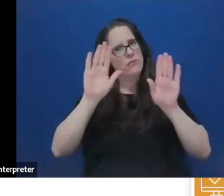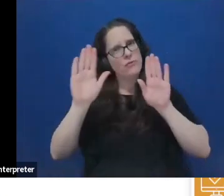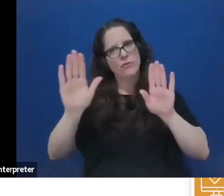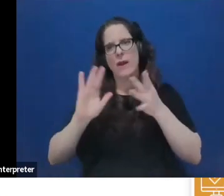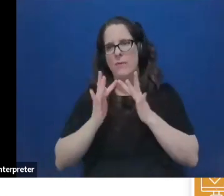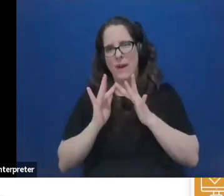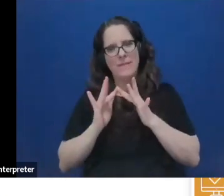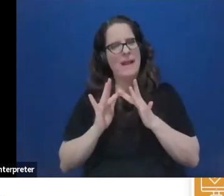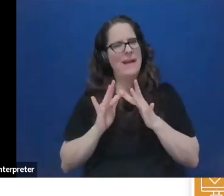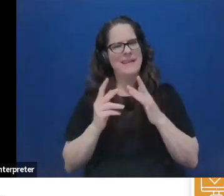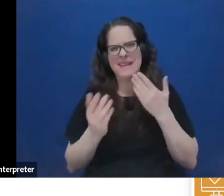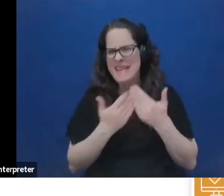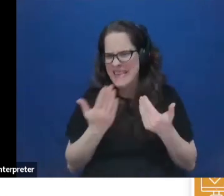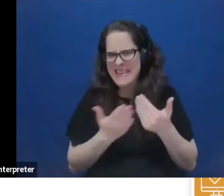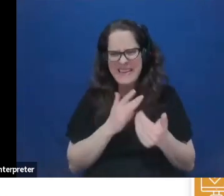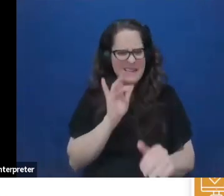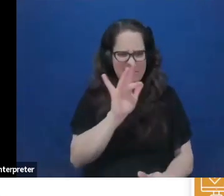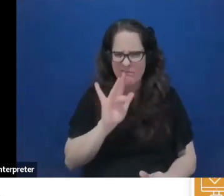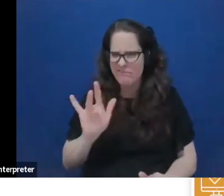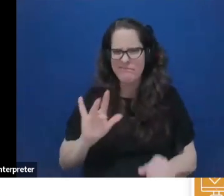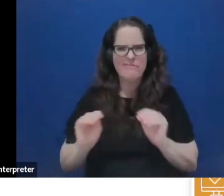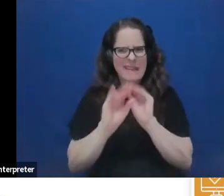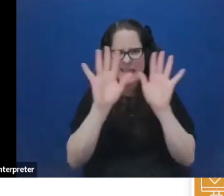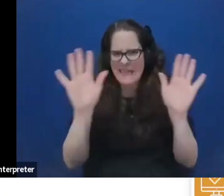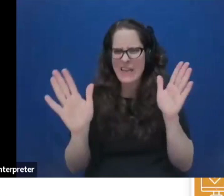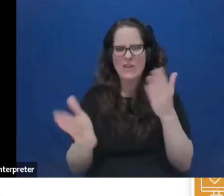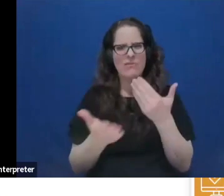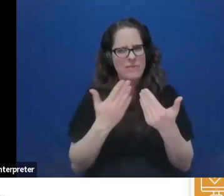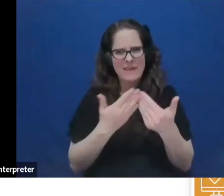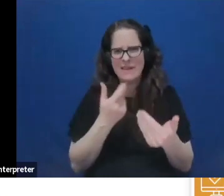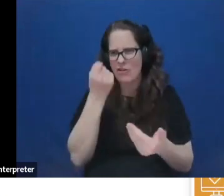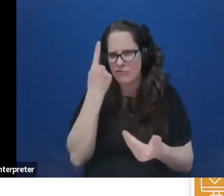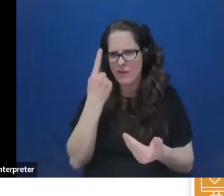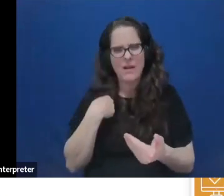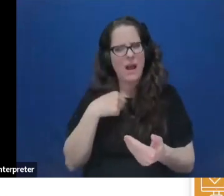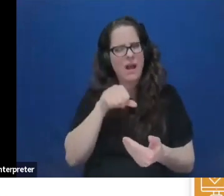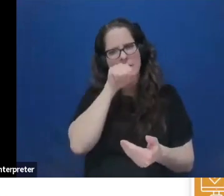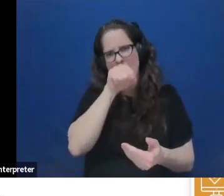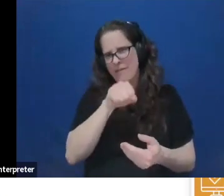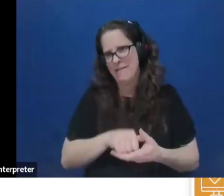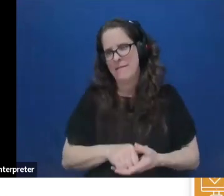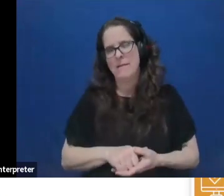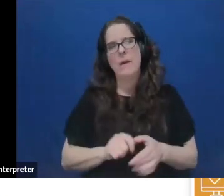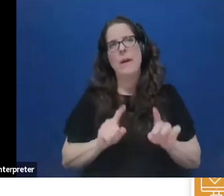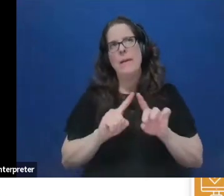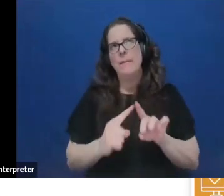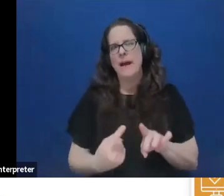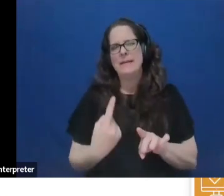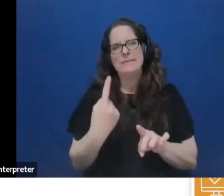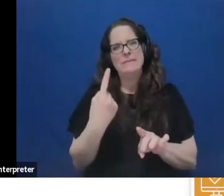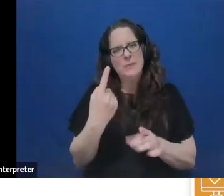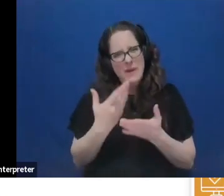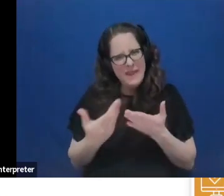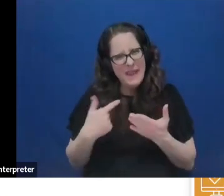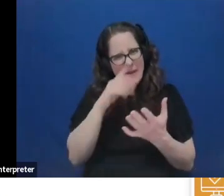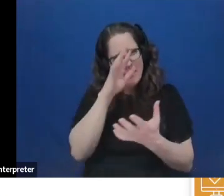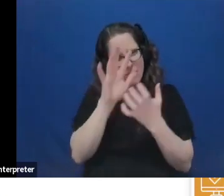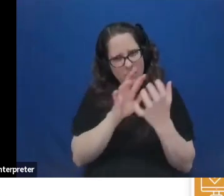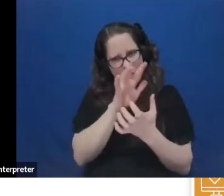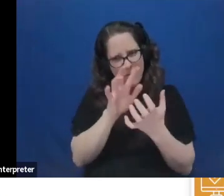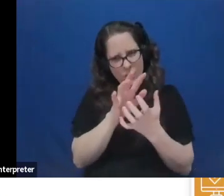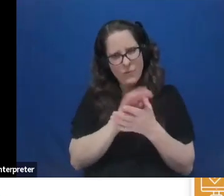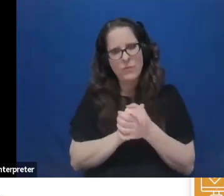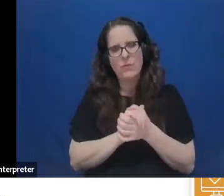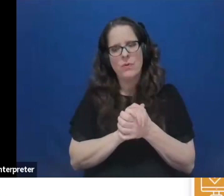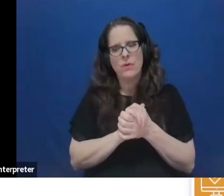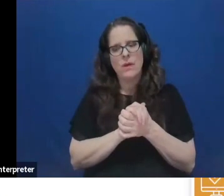very easy to navigate, clear and understanding and so forth. I love it. I just am a little confused, only because